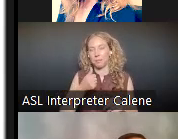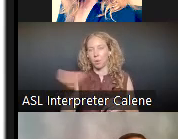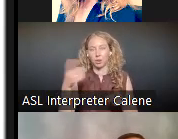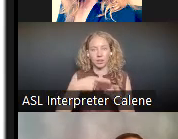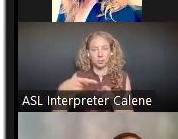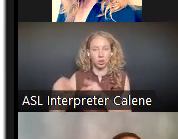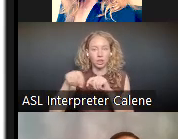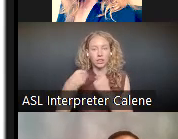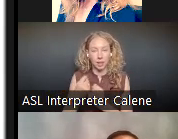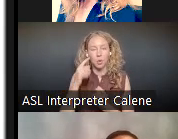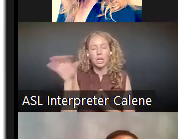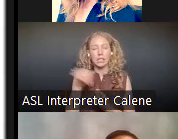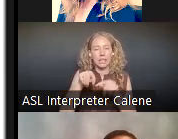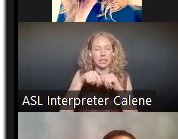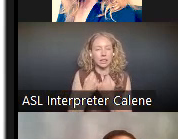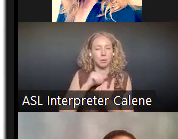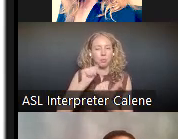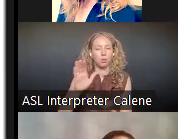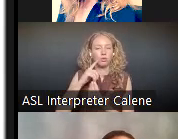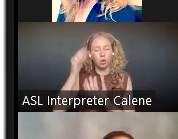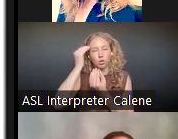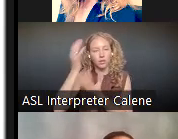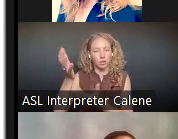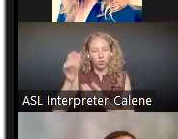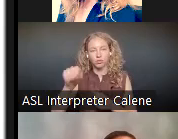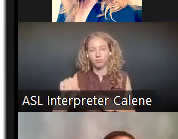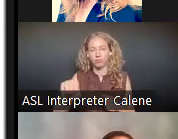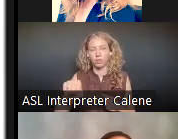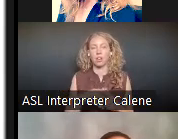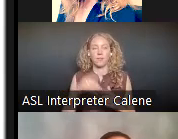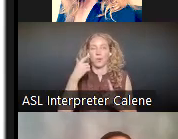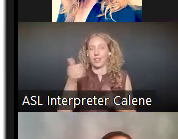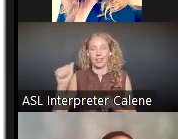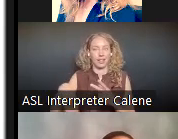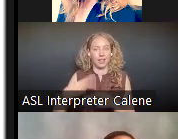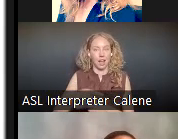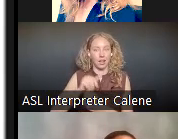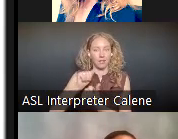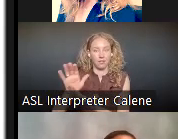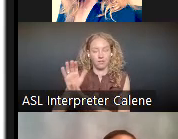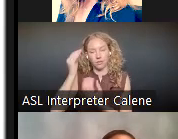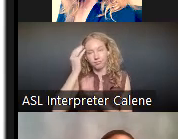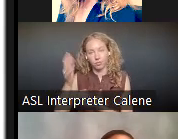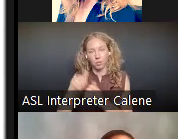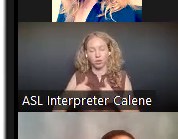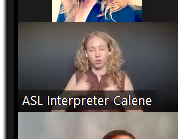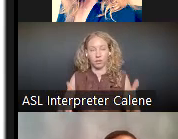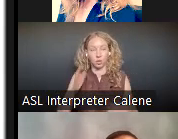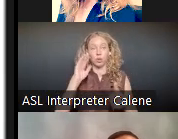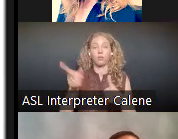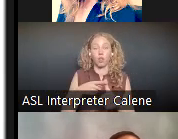We take a team approach when doing notification of any kind with survivors. And so the first thing we do is we